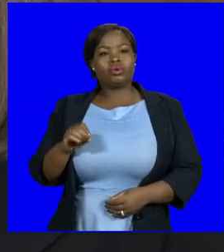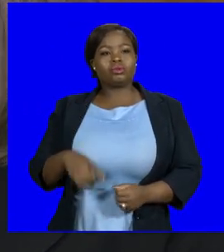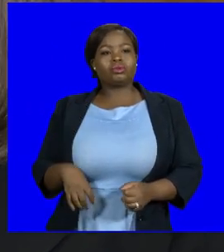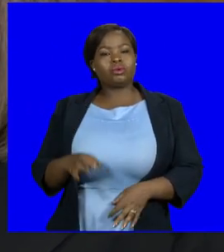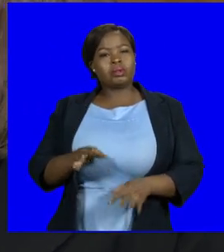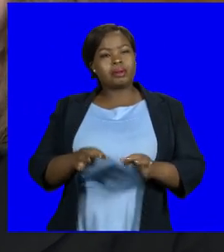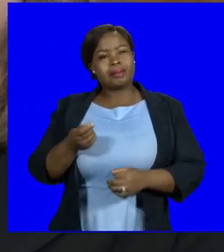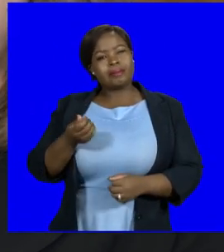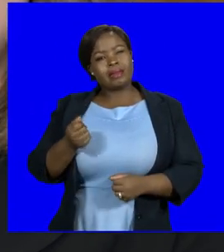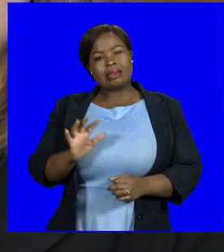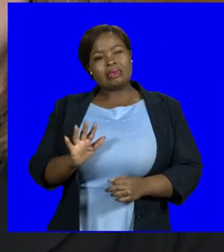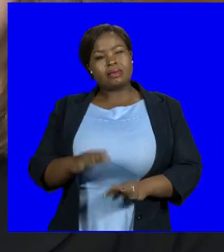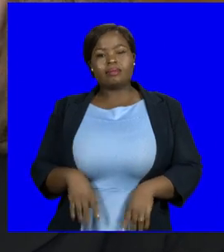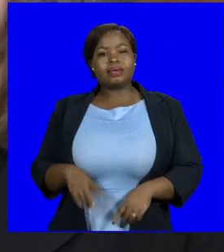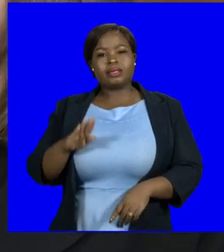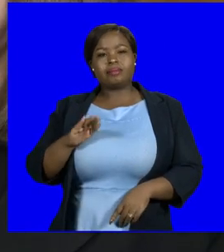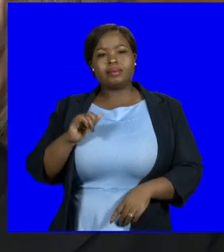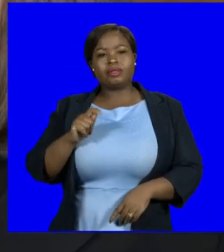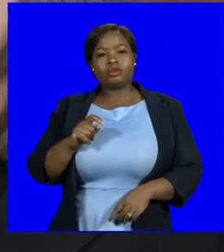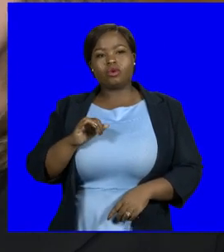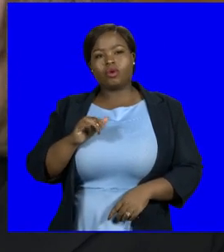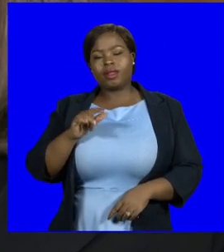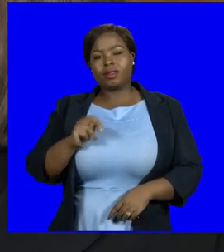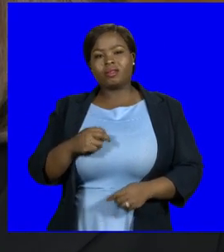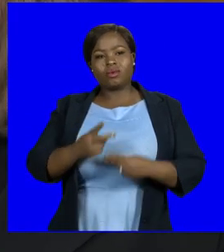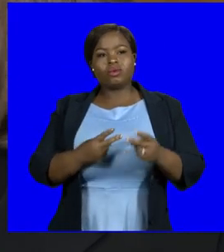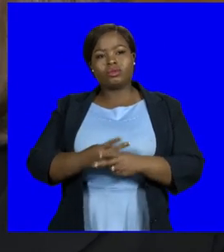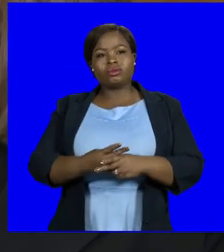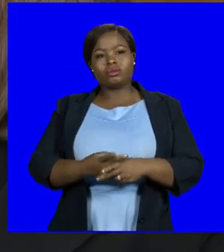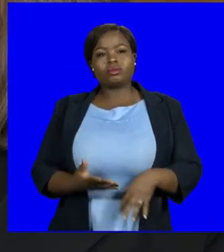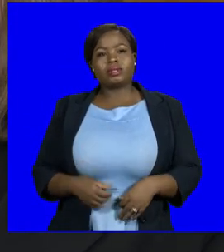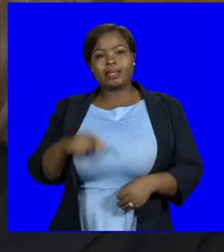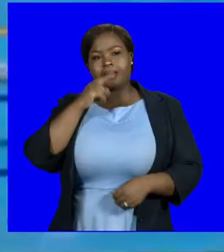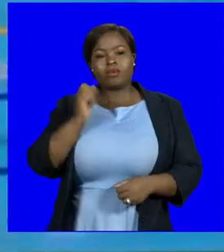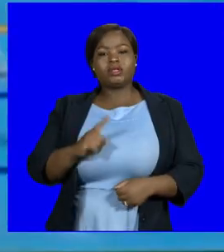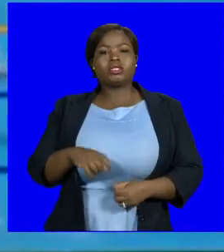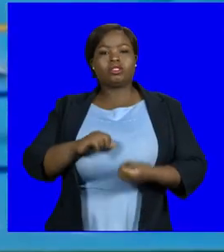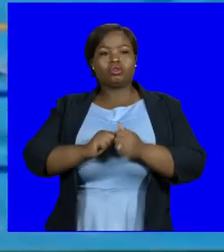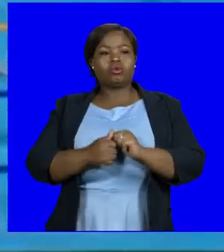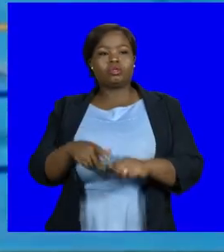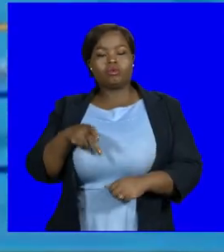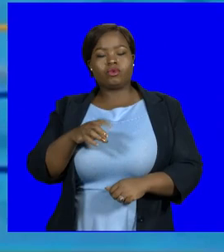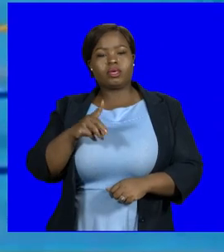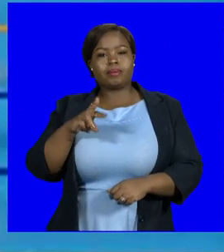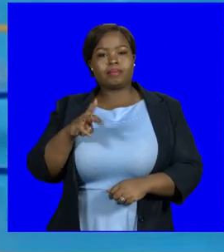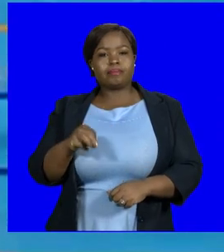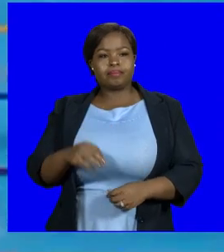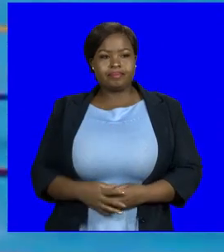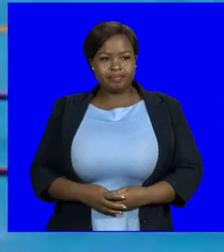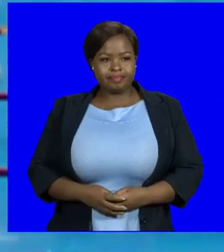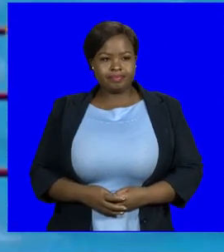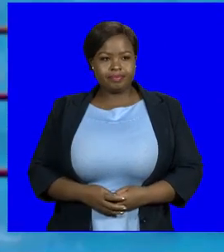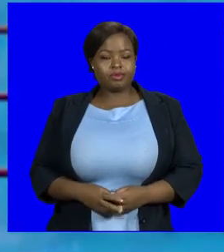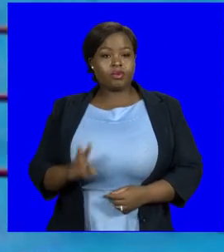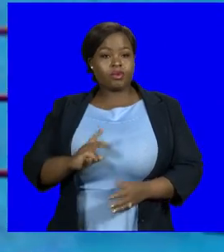Bitcoin, not Bitcoin. They will be called pods, and the project is called Sports Podium. A full lake, it will be on the weekend